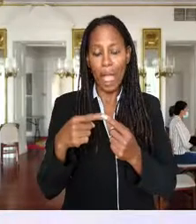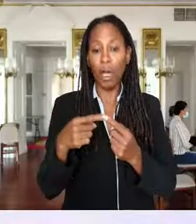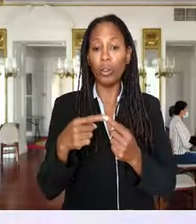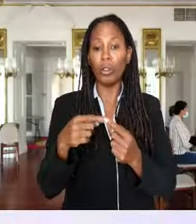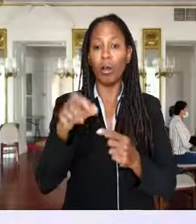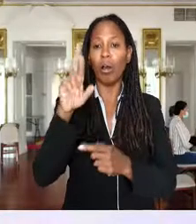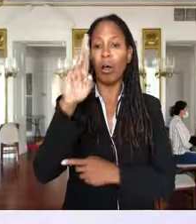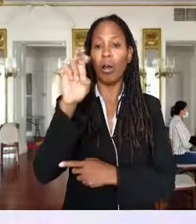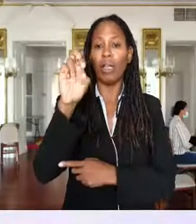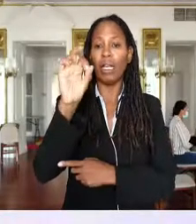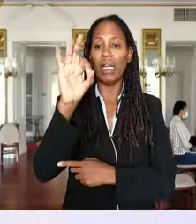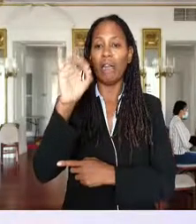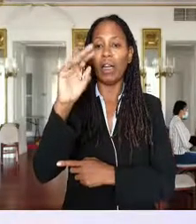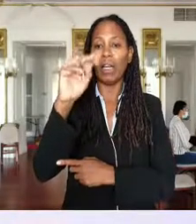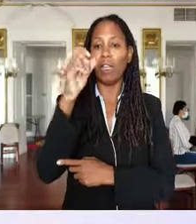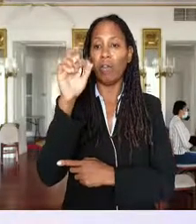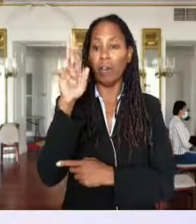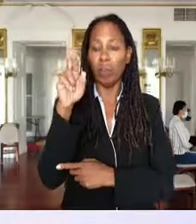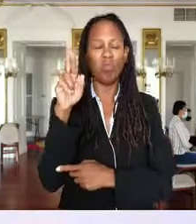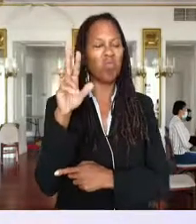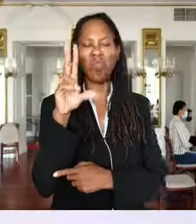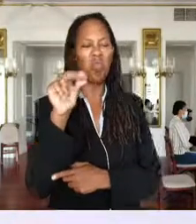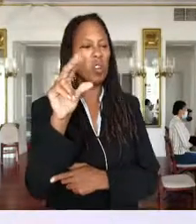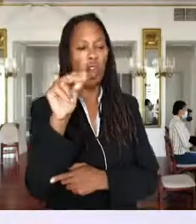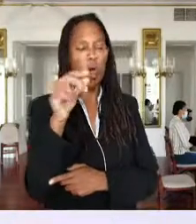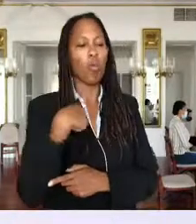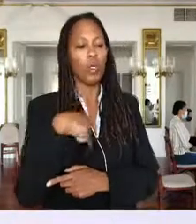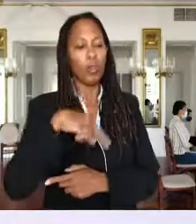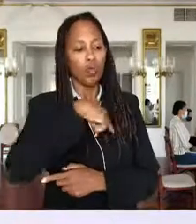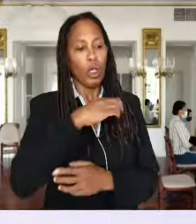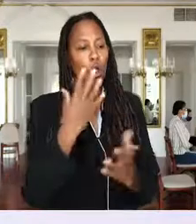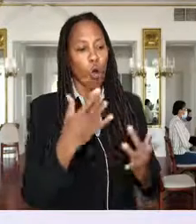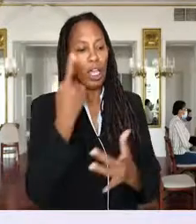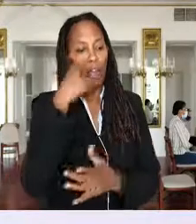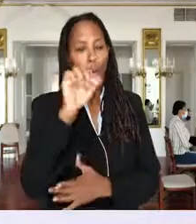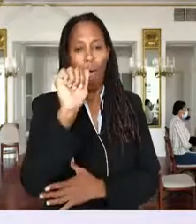and what's going on there? No, we're waiting on some audits that the